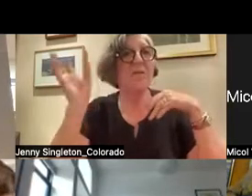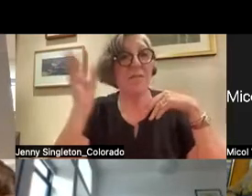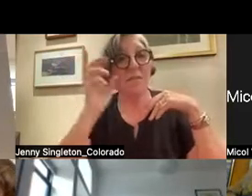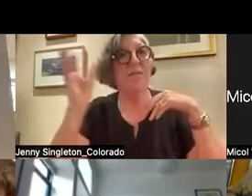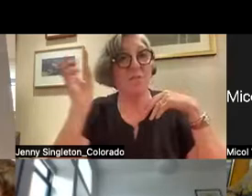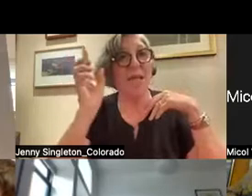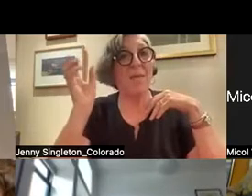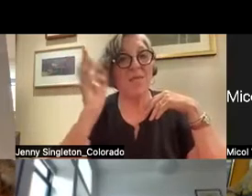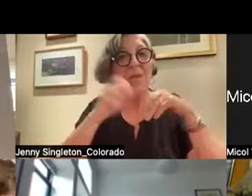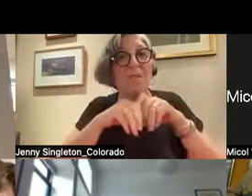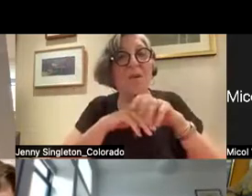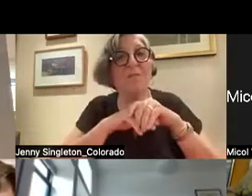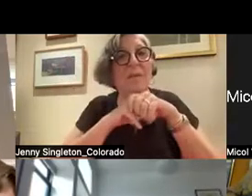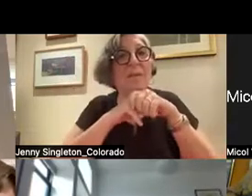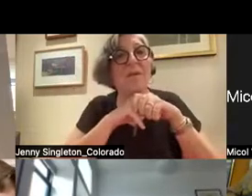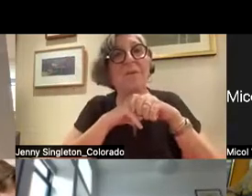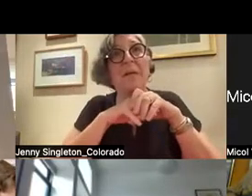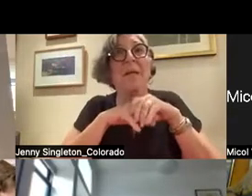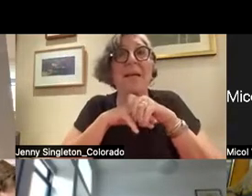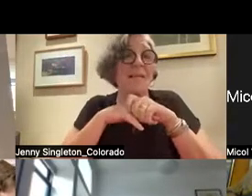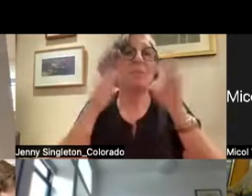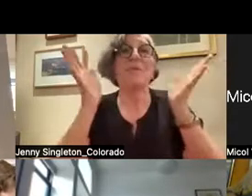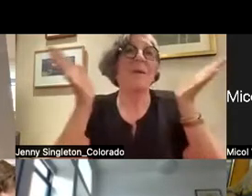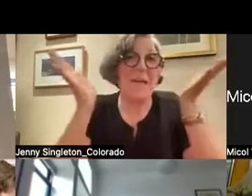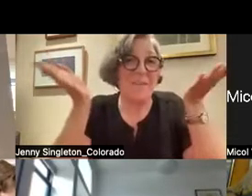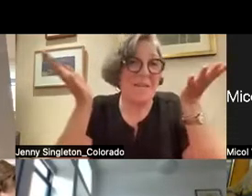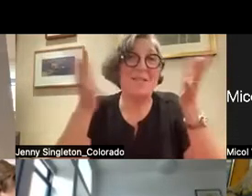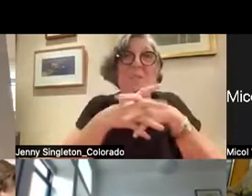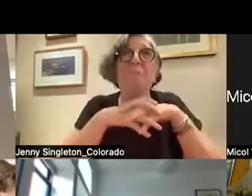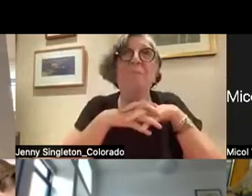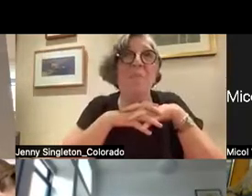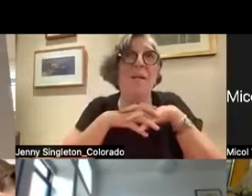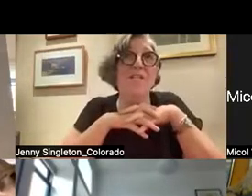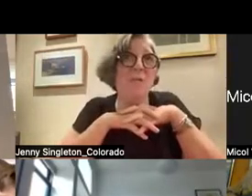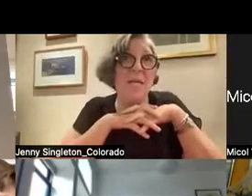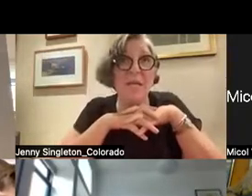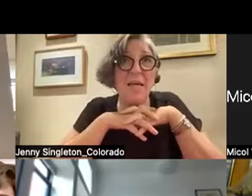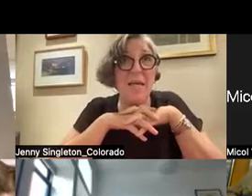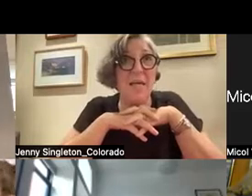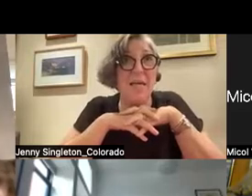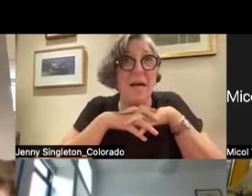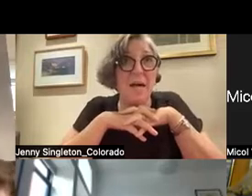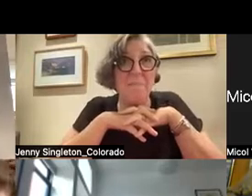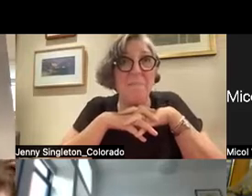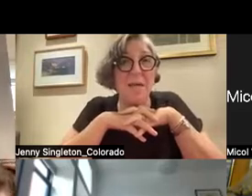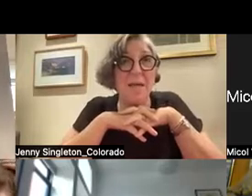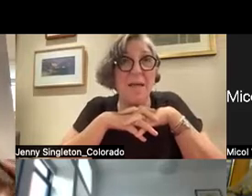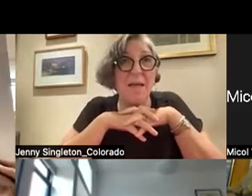predominantly. There's still some right hemisphere involvement. So, so I don't have an answer, but I do think that